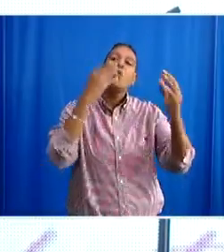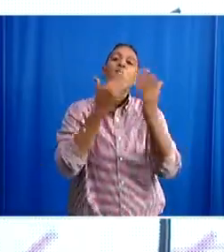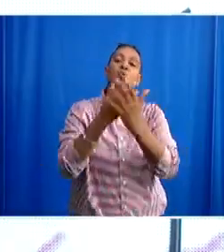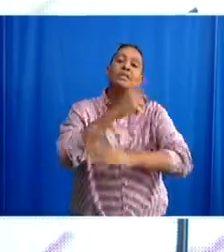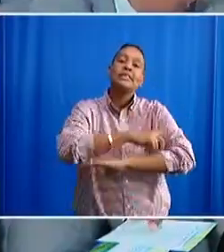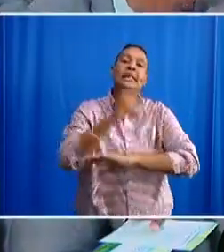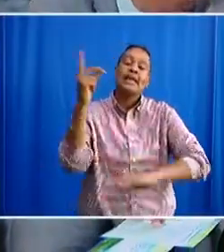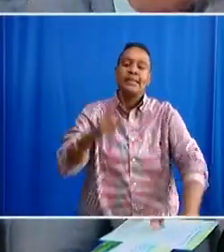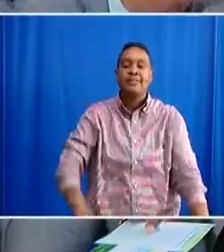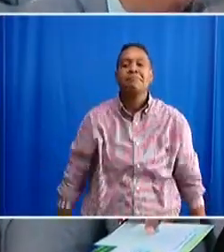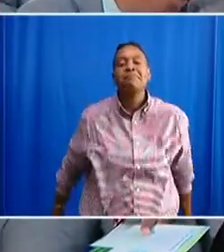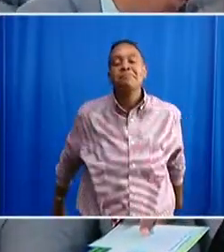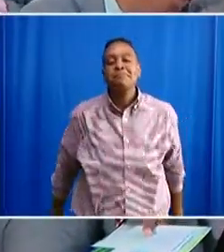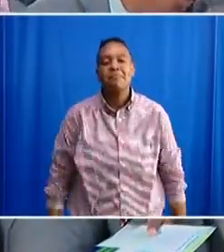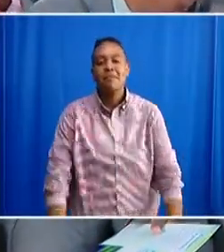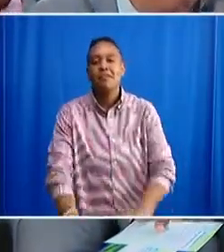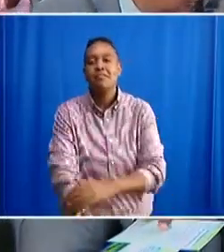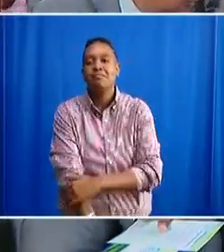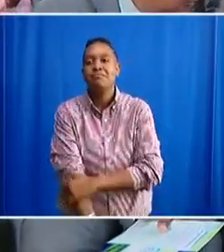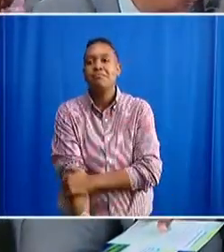day.